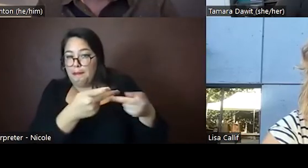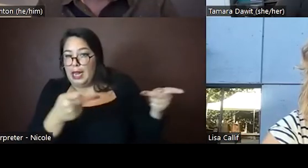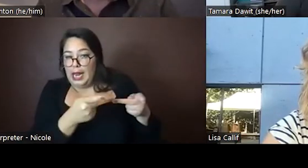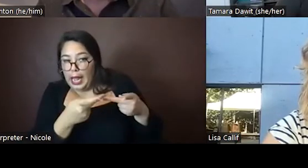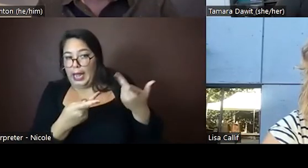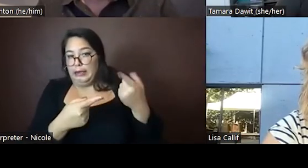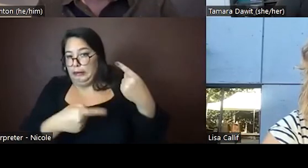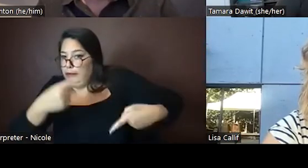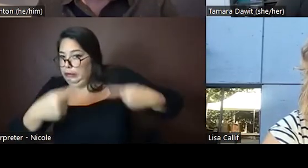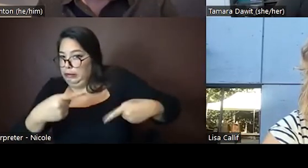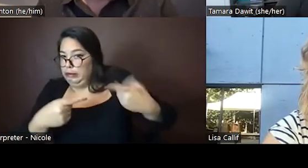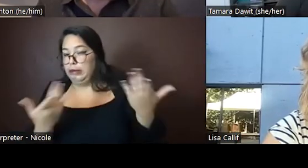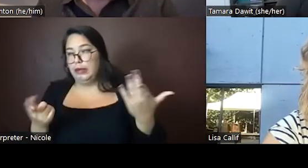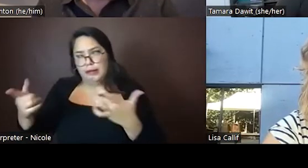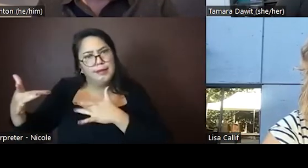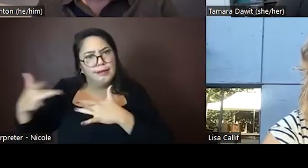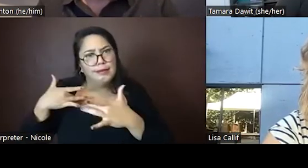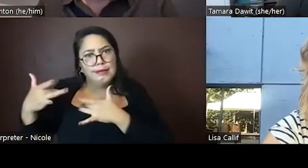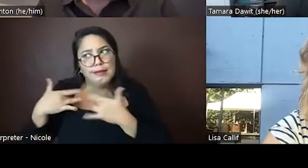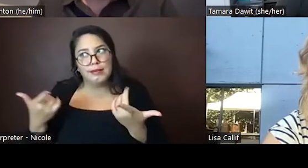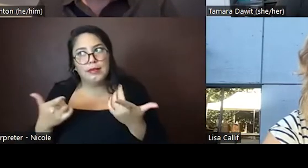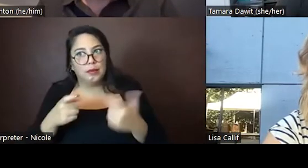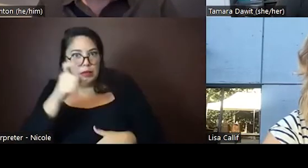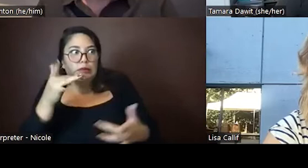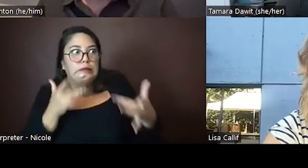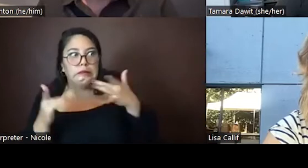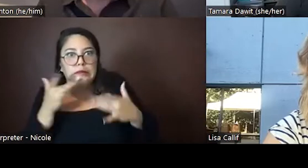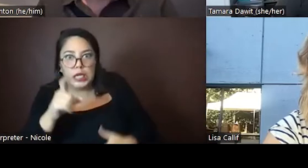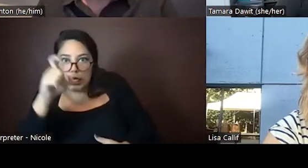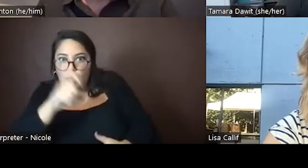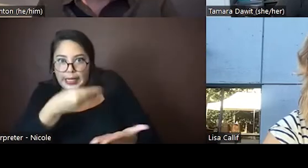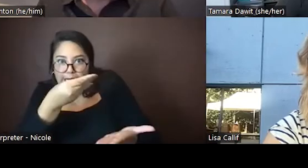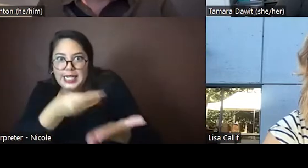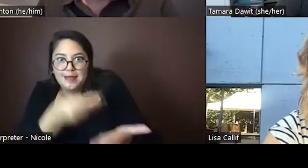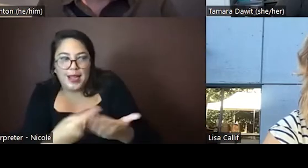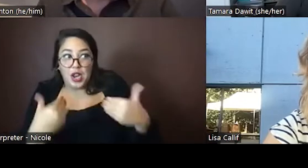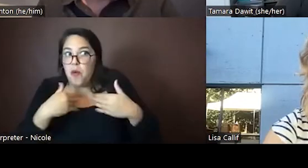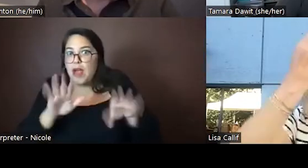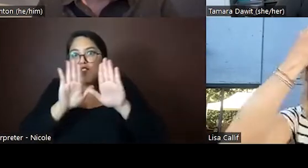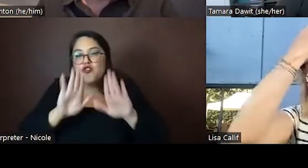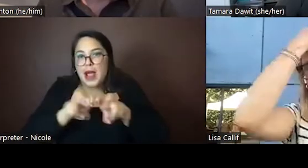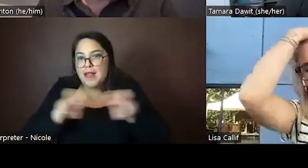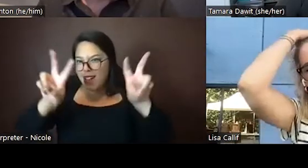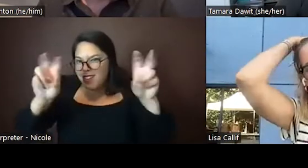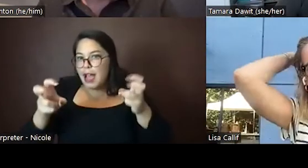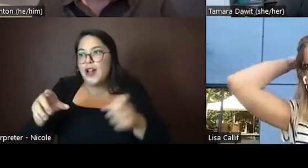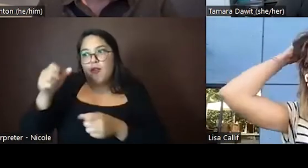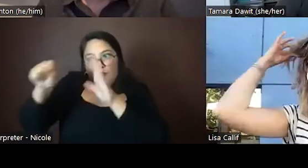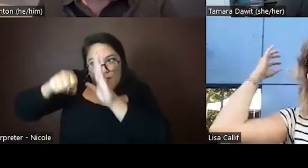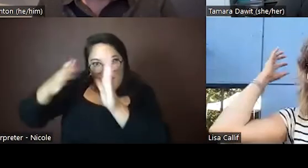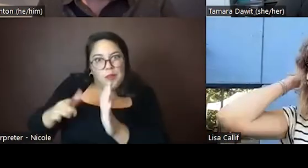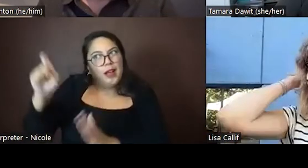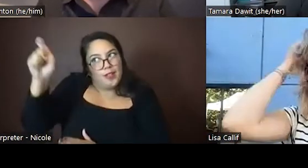they needed money. I mean, all filmmakers need money, right? We've got this great panel, Filmmakers Gotta Eat. A filmmaker does have to eat. But on the other